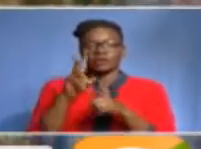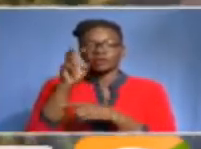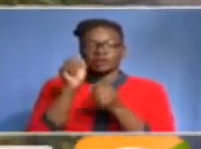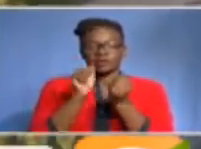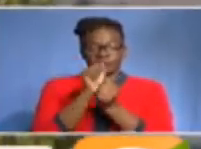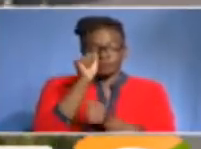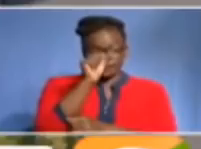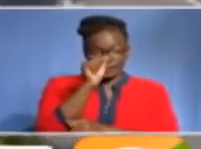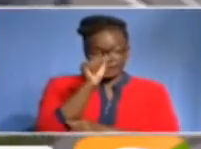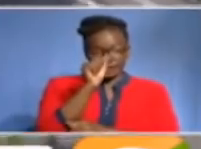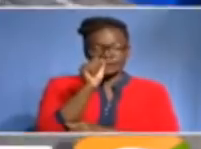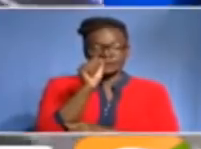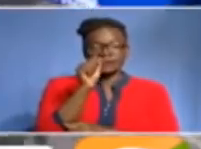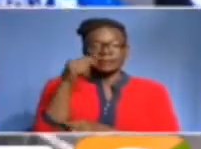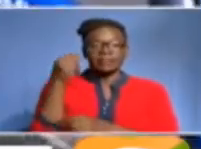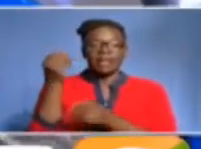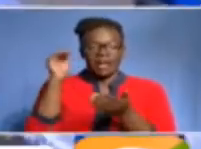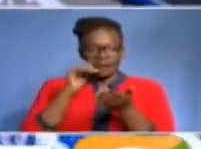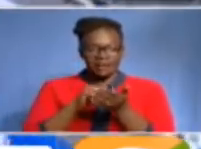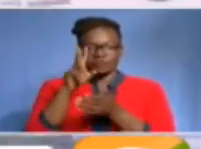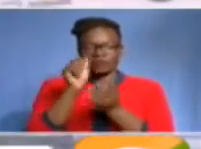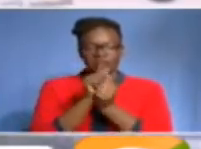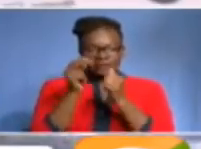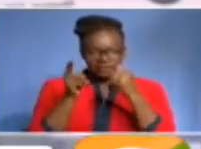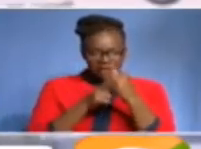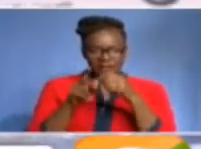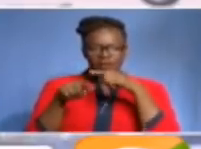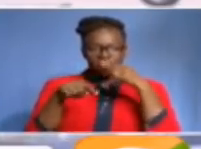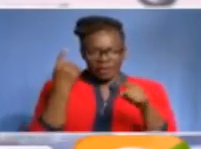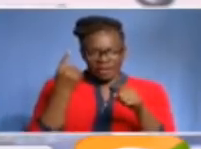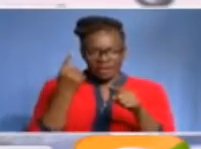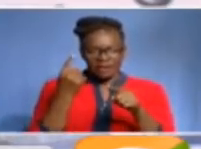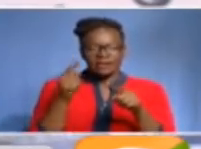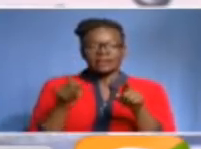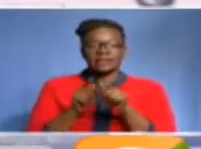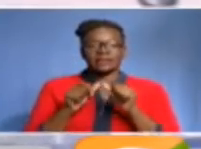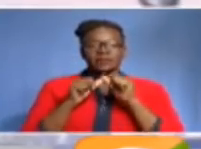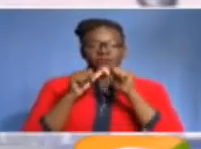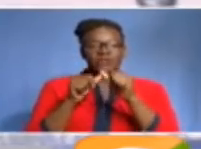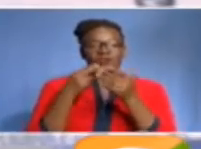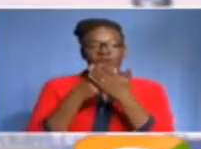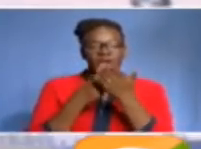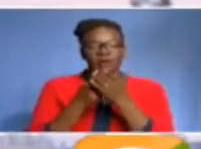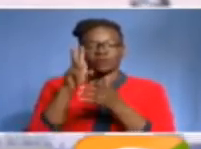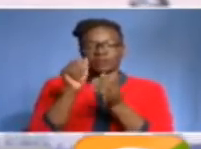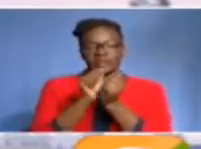2015, triumphed again in 2017, and retained their titles in record fashion in